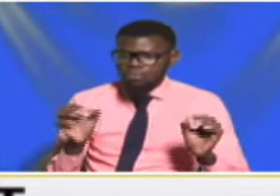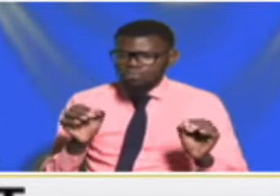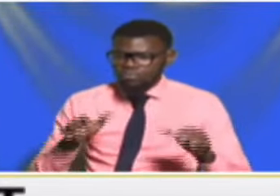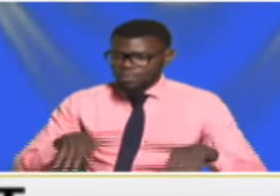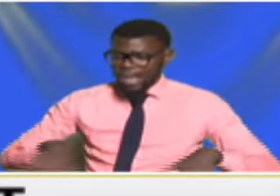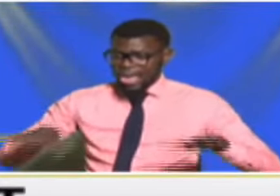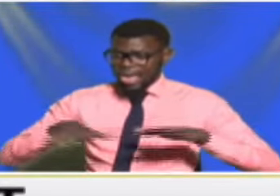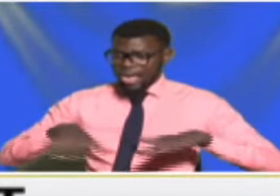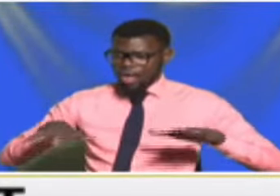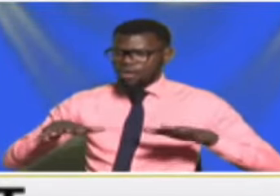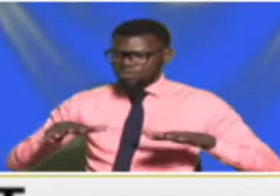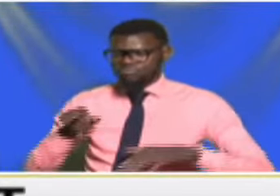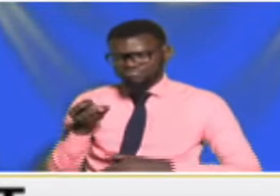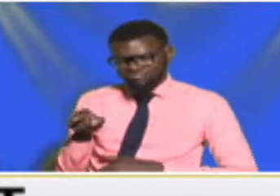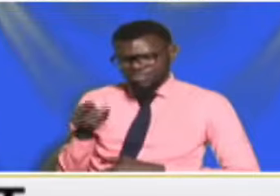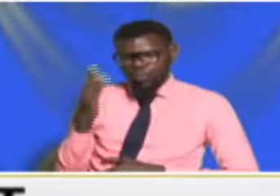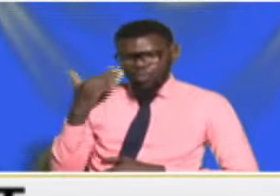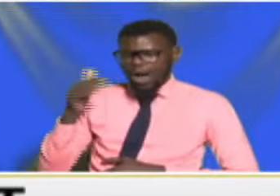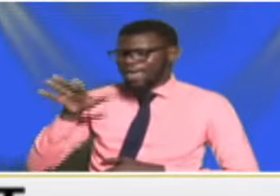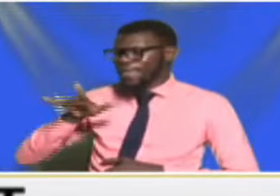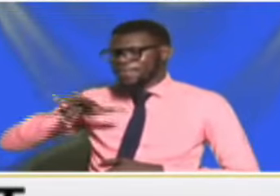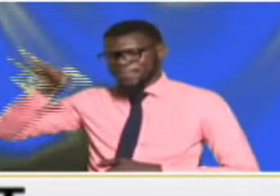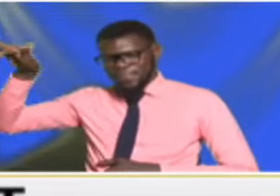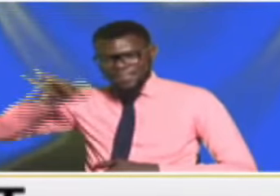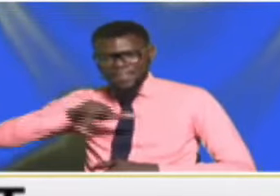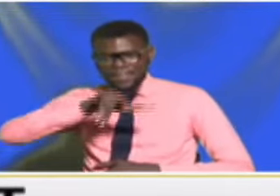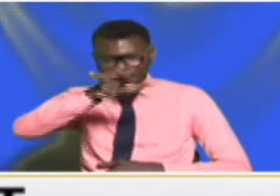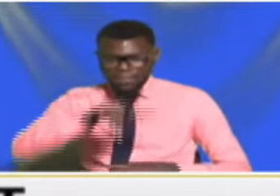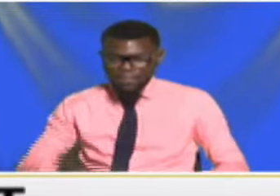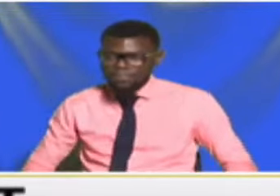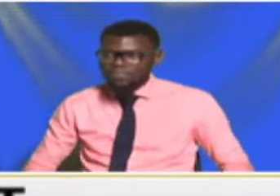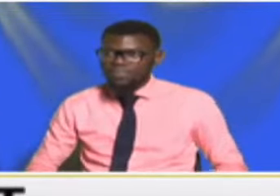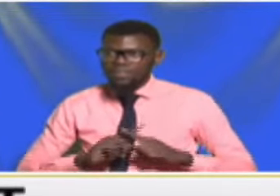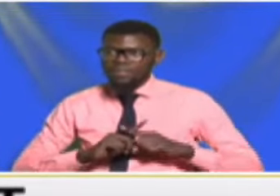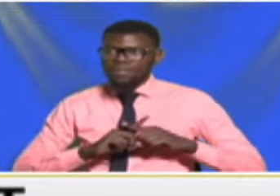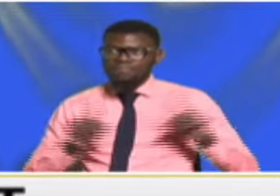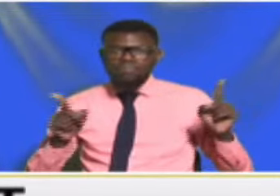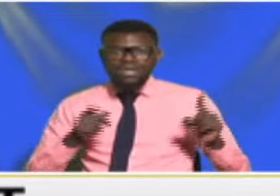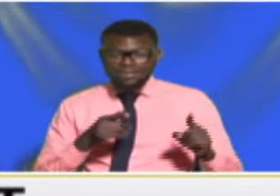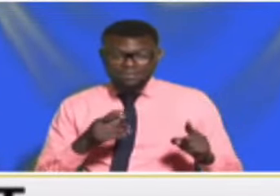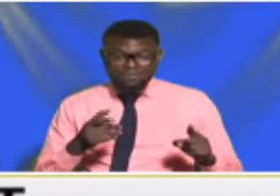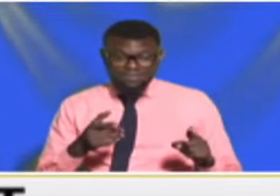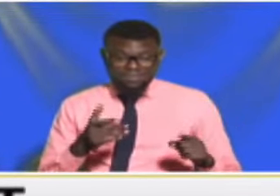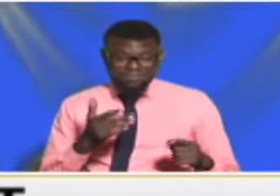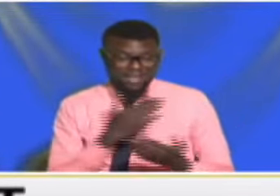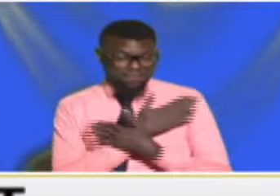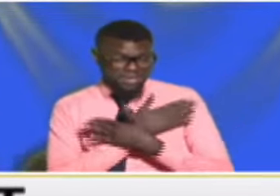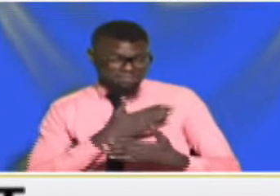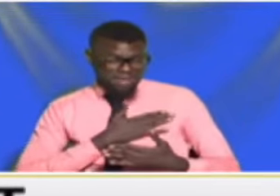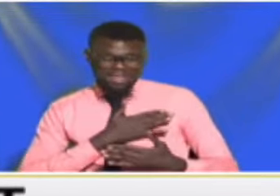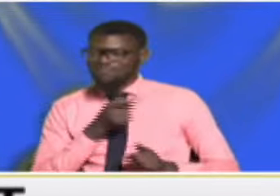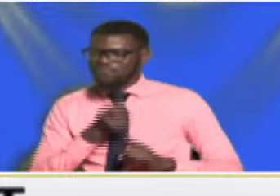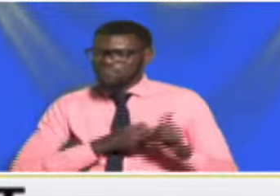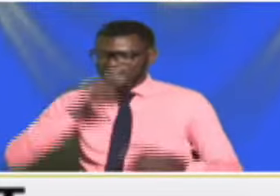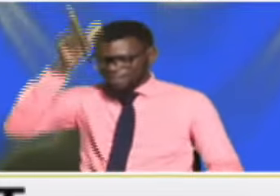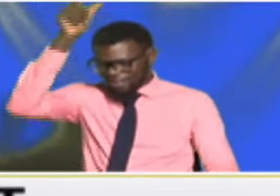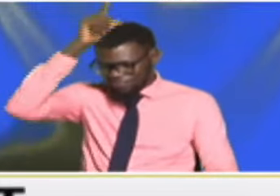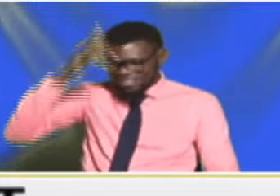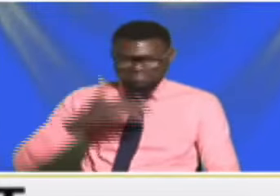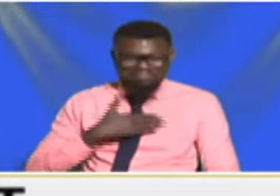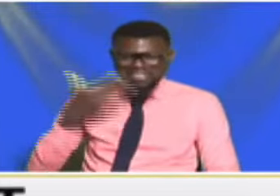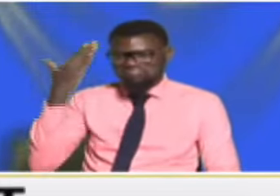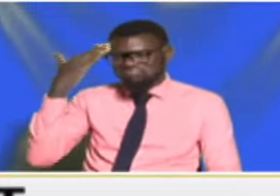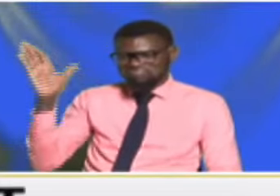abroad. Little did he know, my good friend from my village, that the children, the